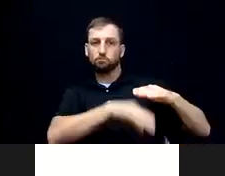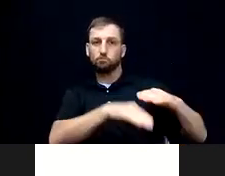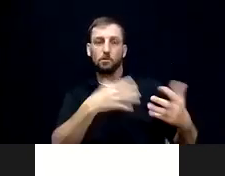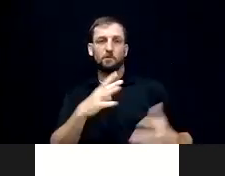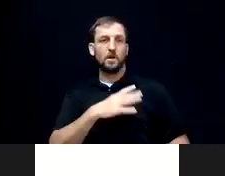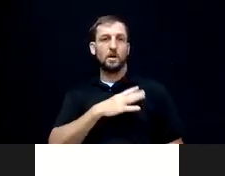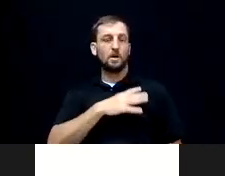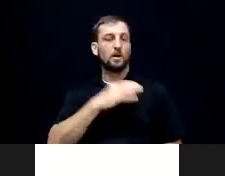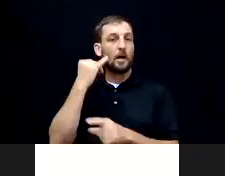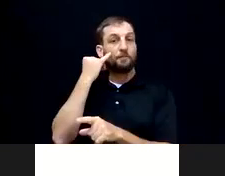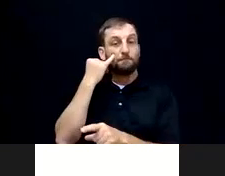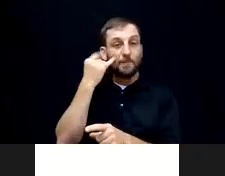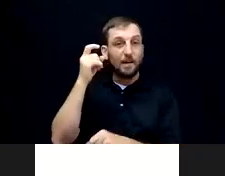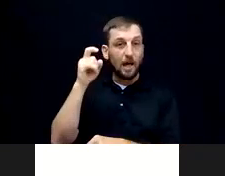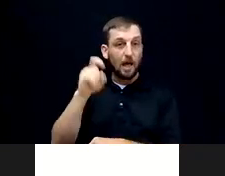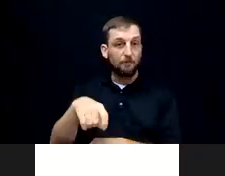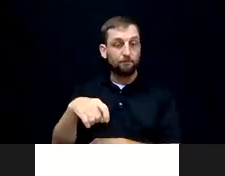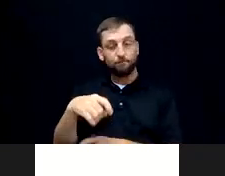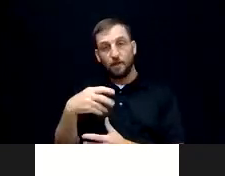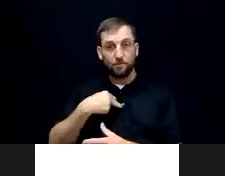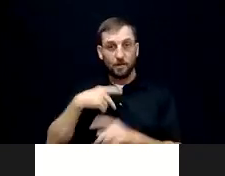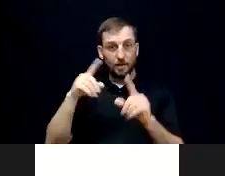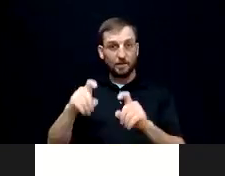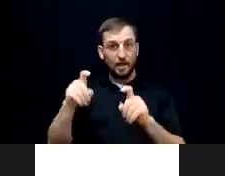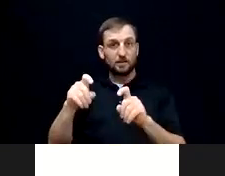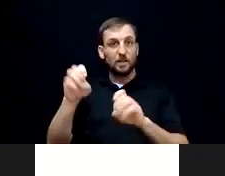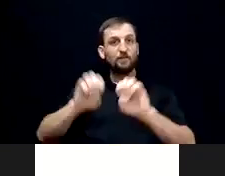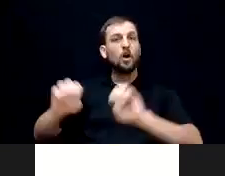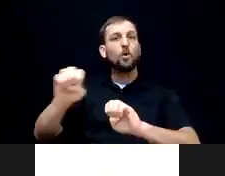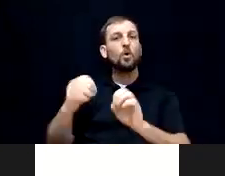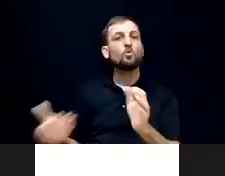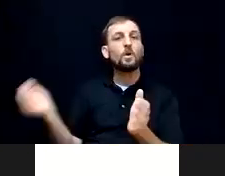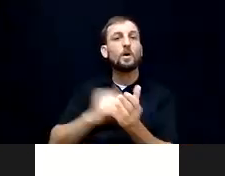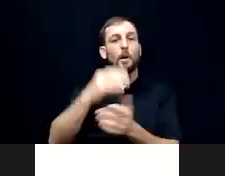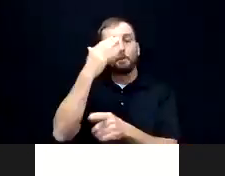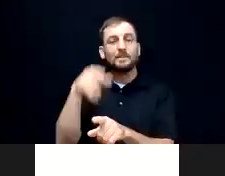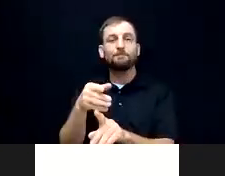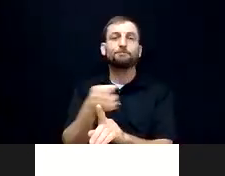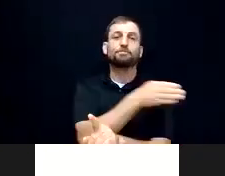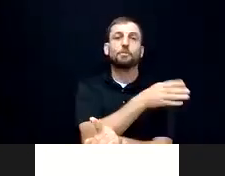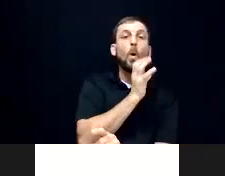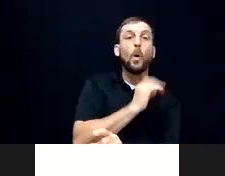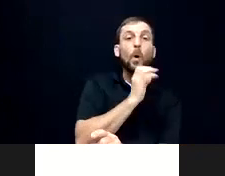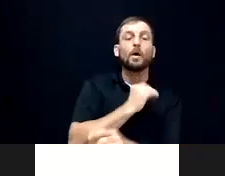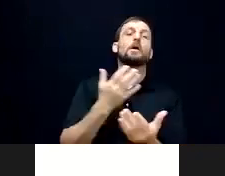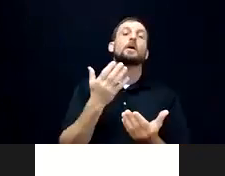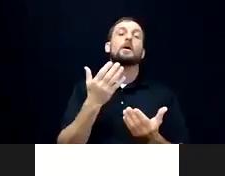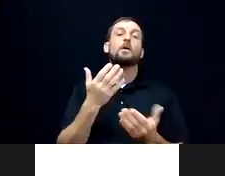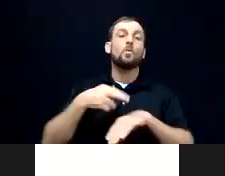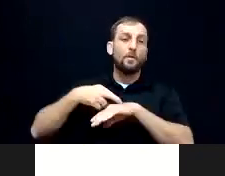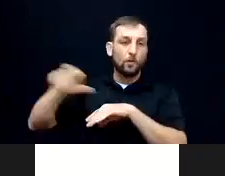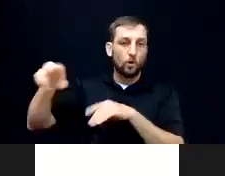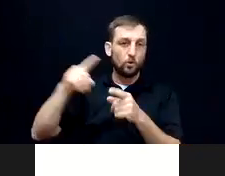your have your testing redone because it's older, then we're probably going to refer you to Louisiana